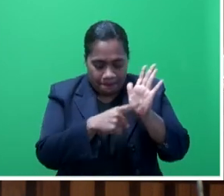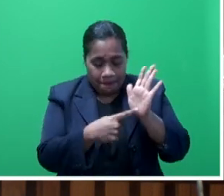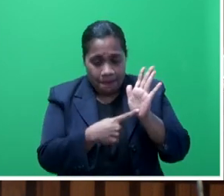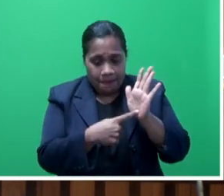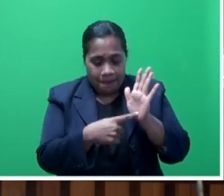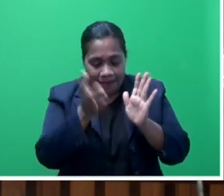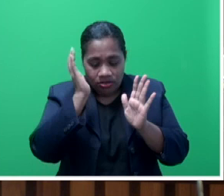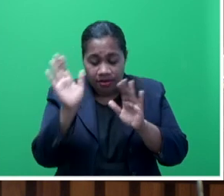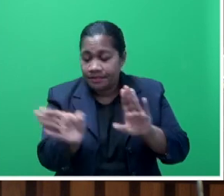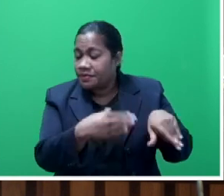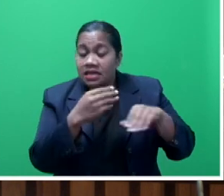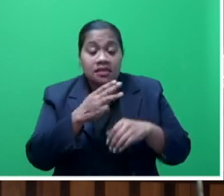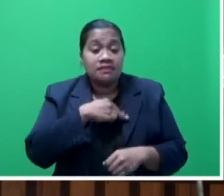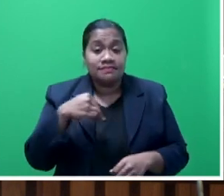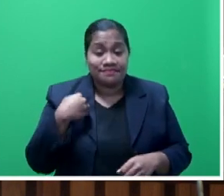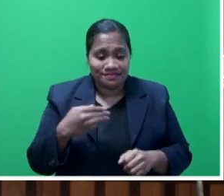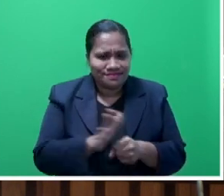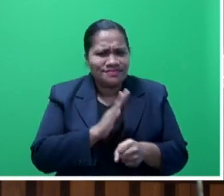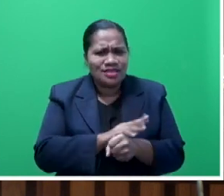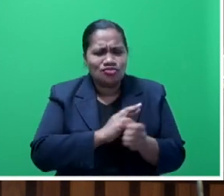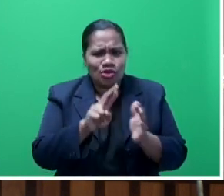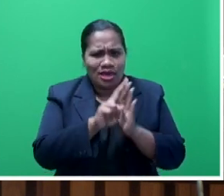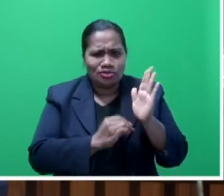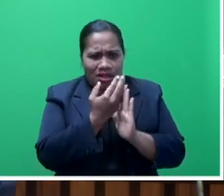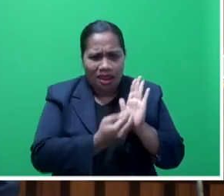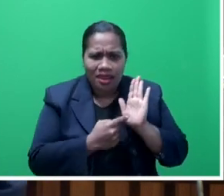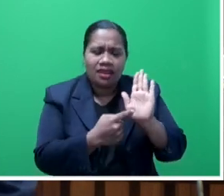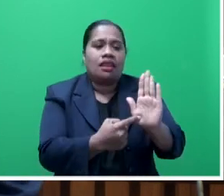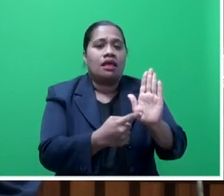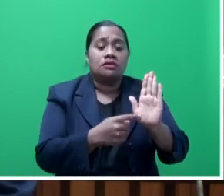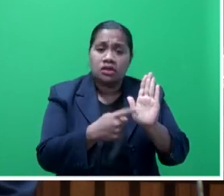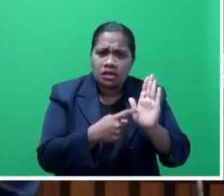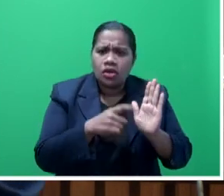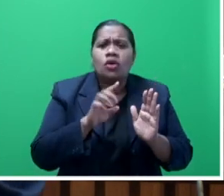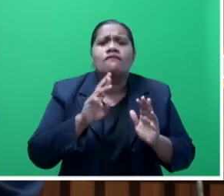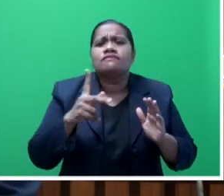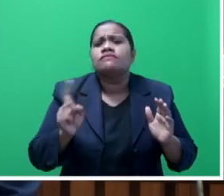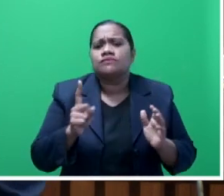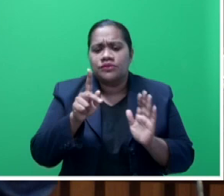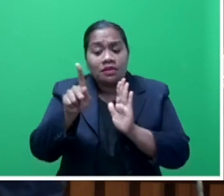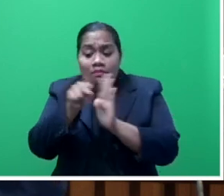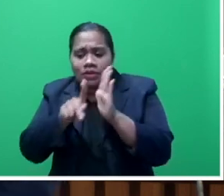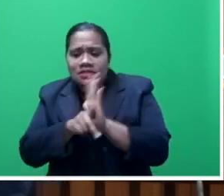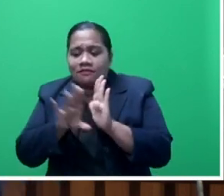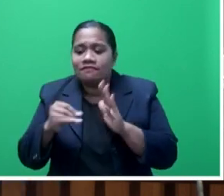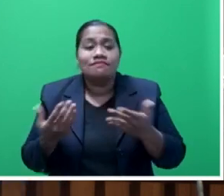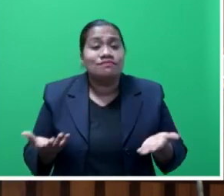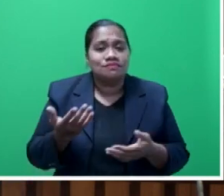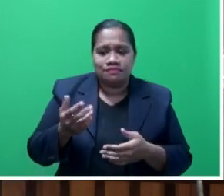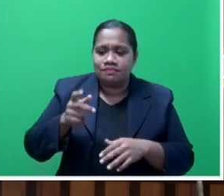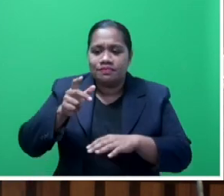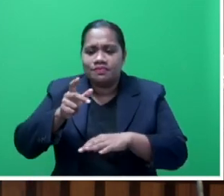the Minister makes regulations. And again, those regulations are subject to policy directives by Cabinet. And